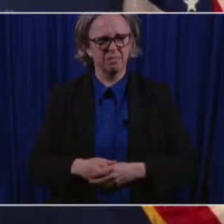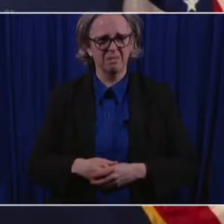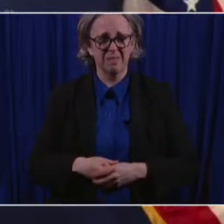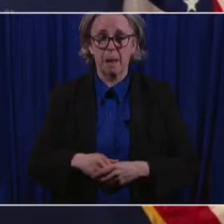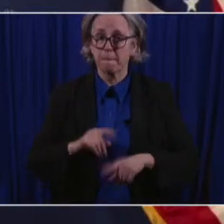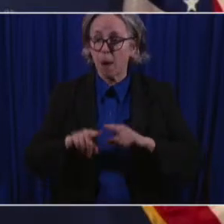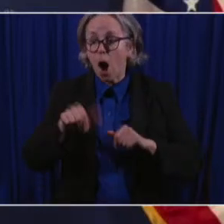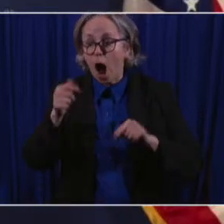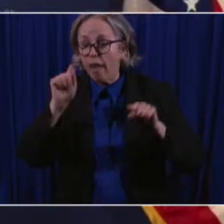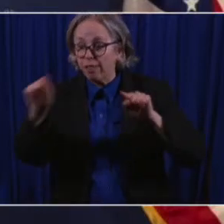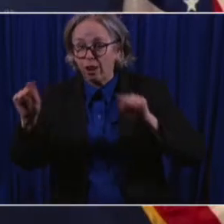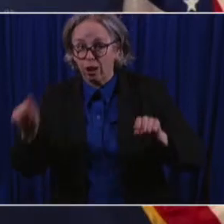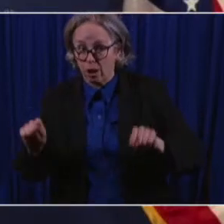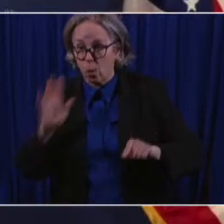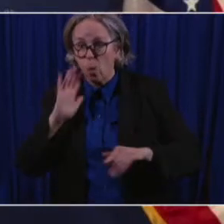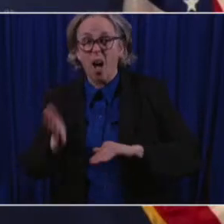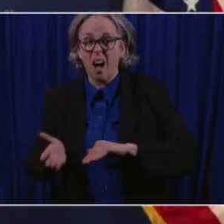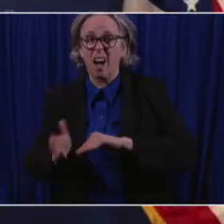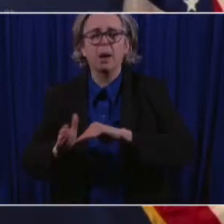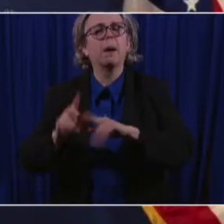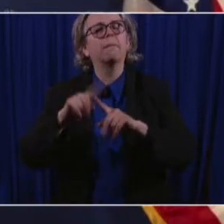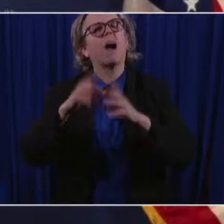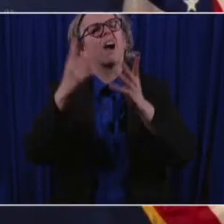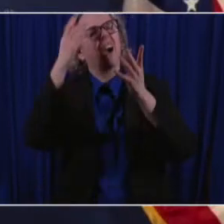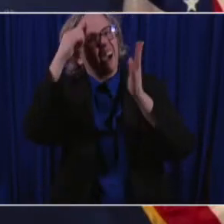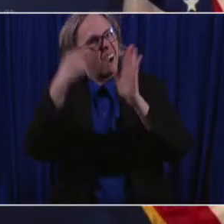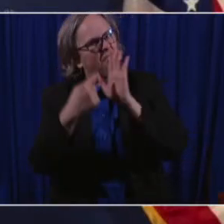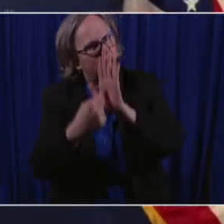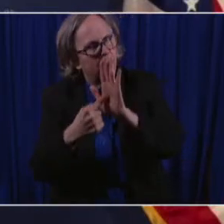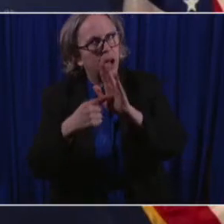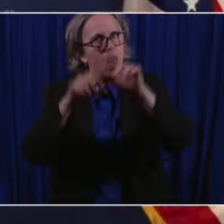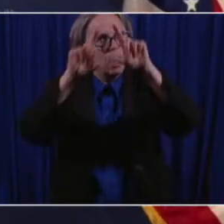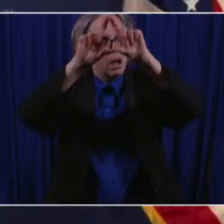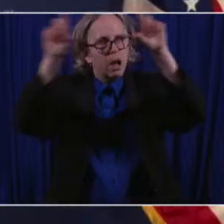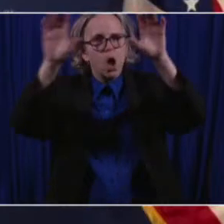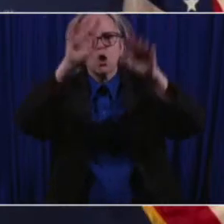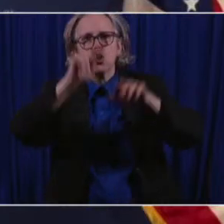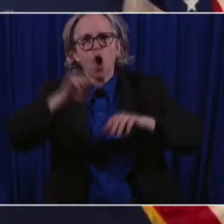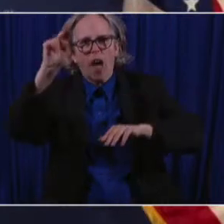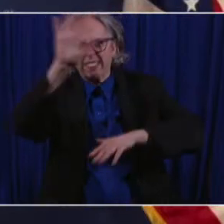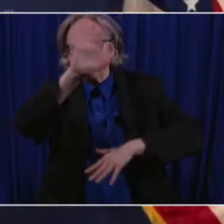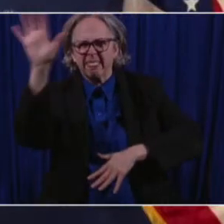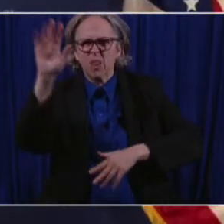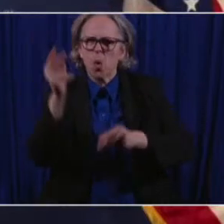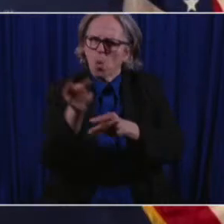these are the highest, the top 11.